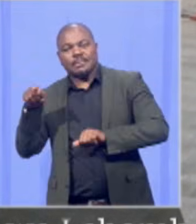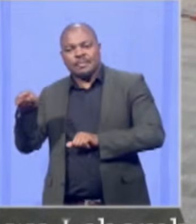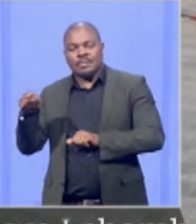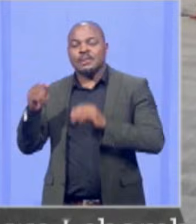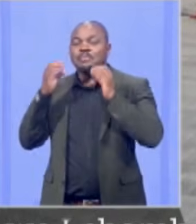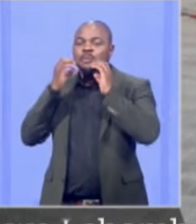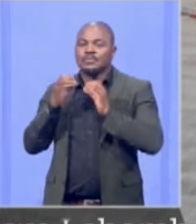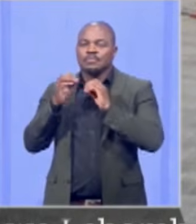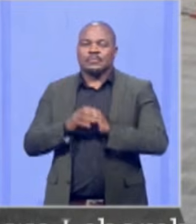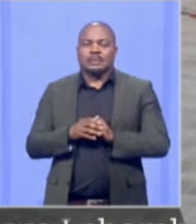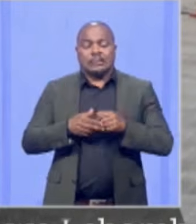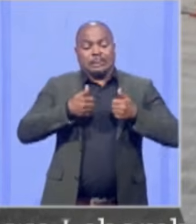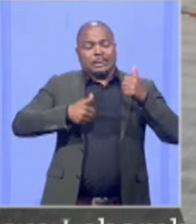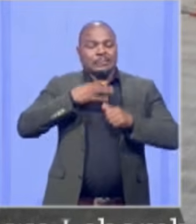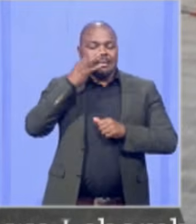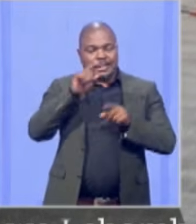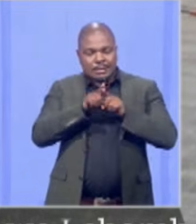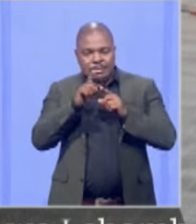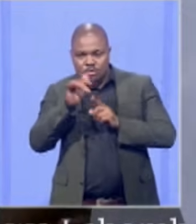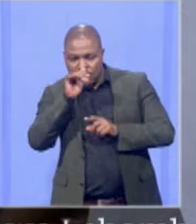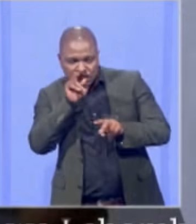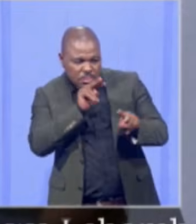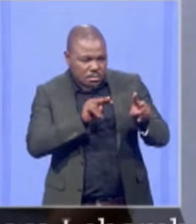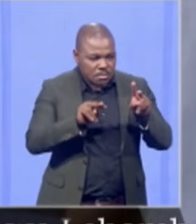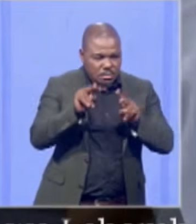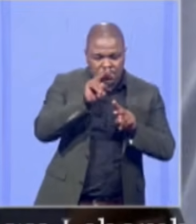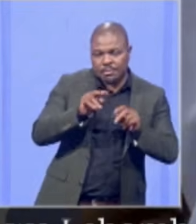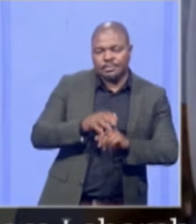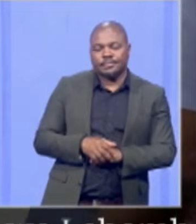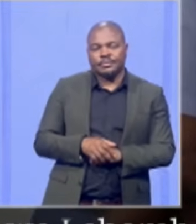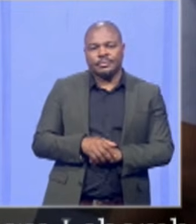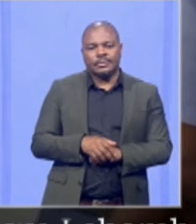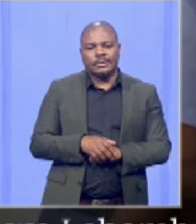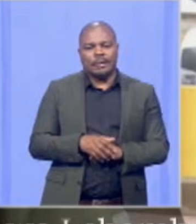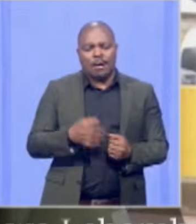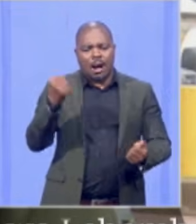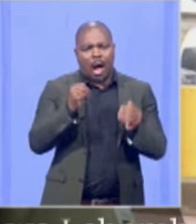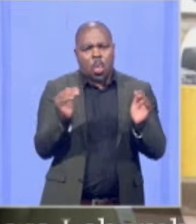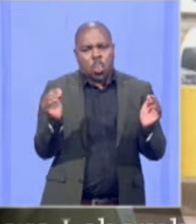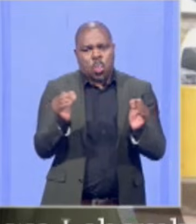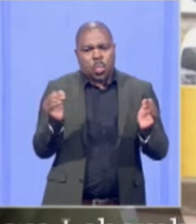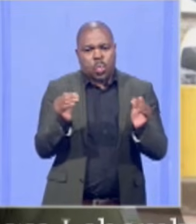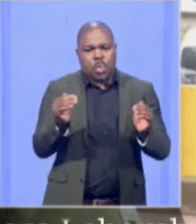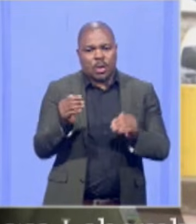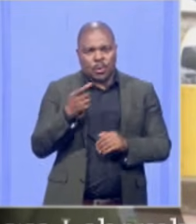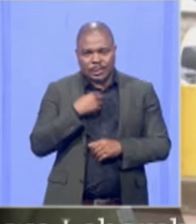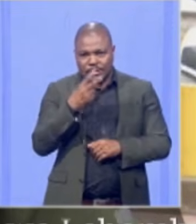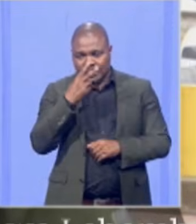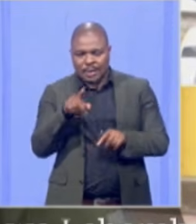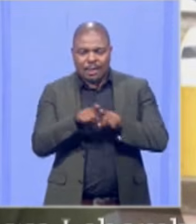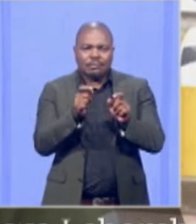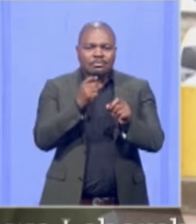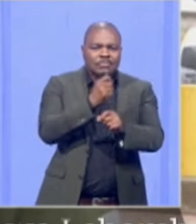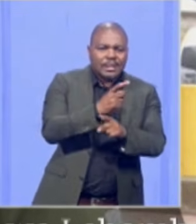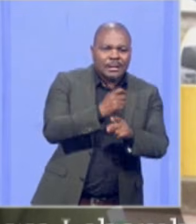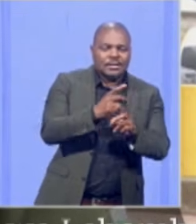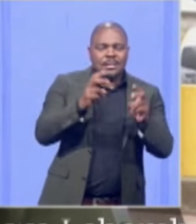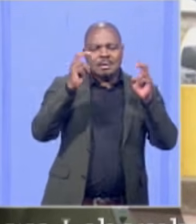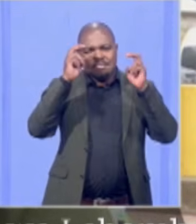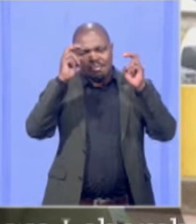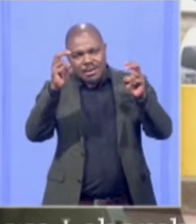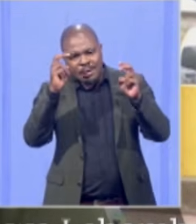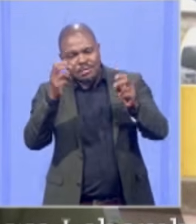ba samagane gape le bosenyi. Movement of the small vehicles in terms of the taxis, the buses, as well as the